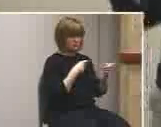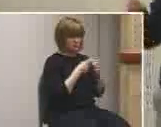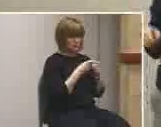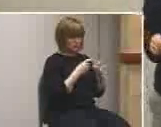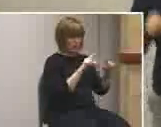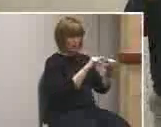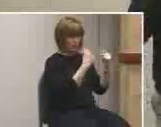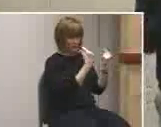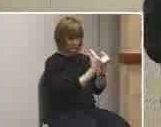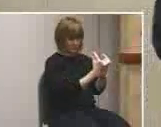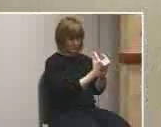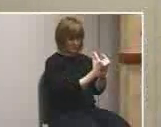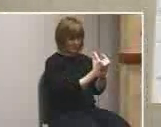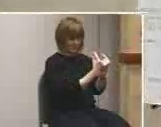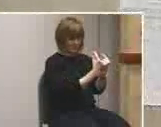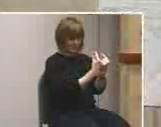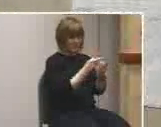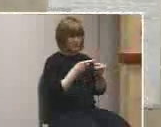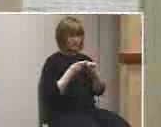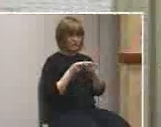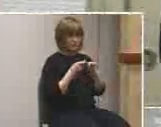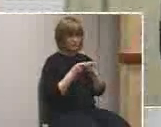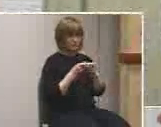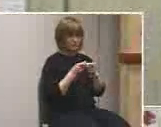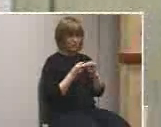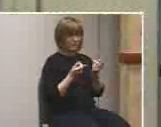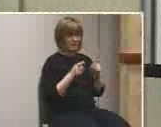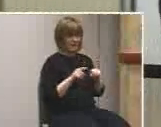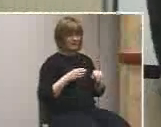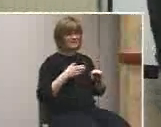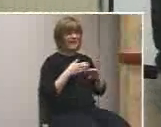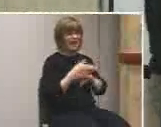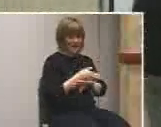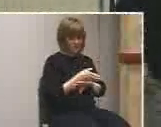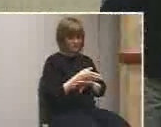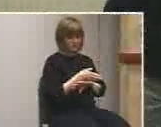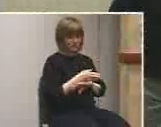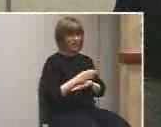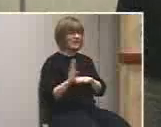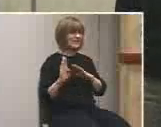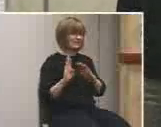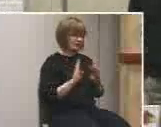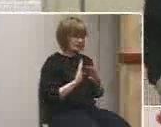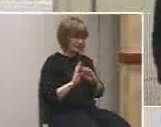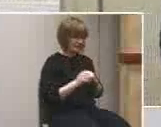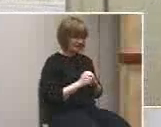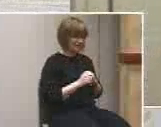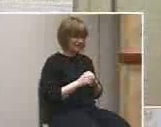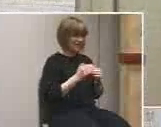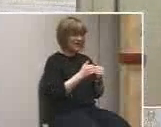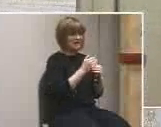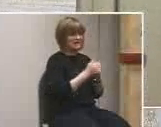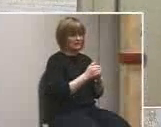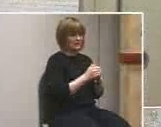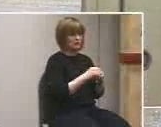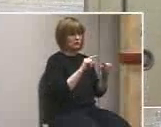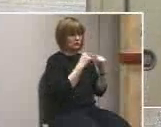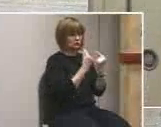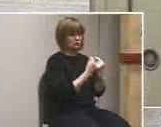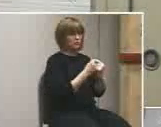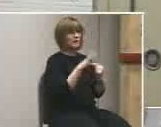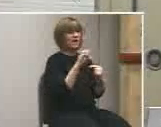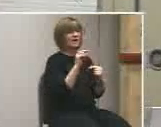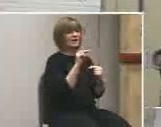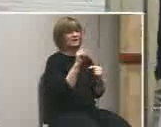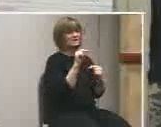the group in order to control what happens after they behave. And that's when we typically go to things like group contingencies. Basically